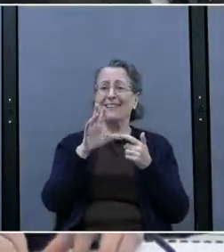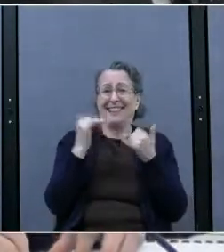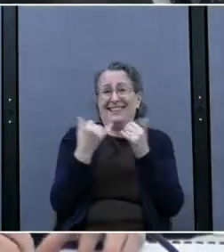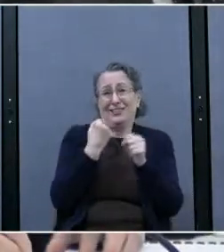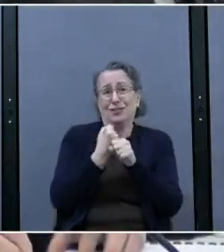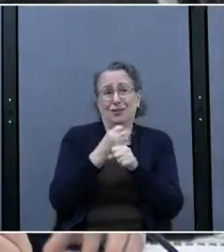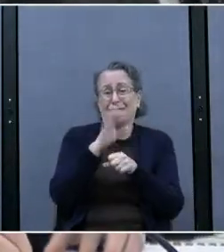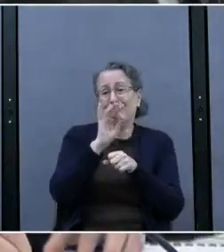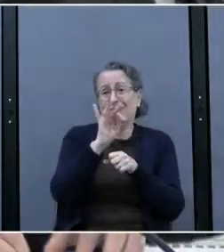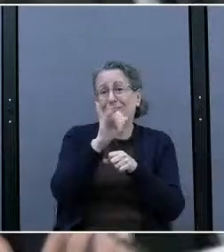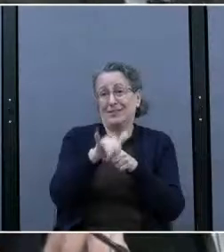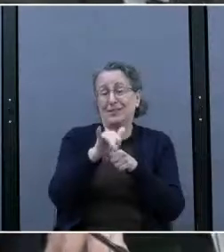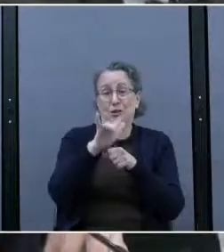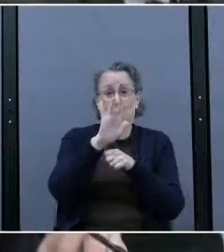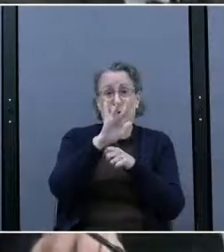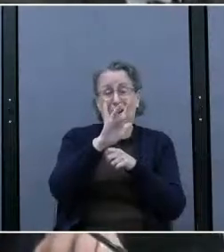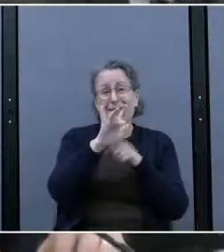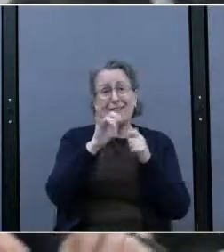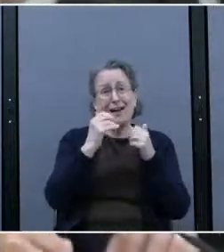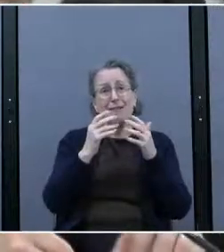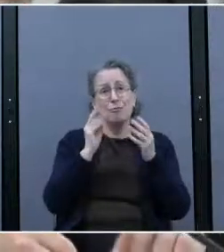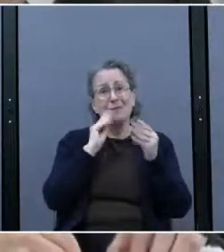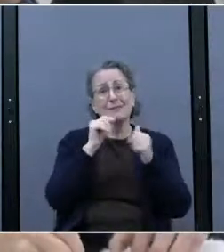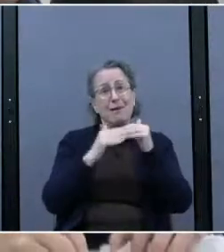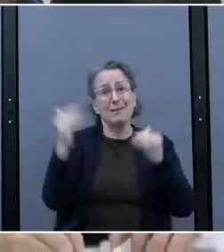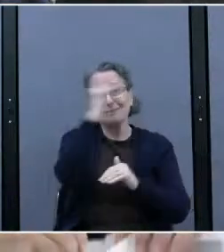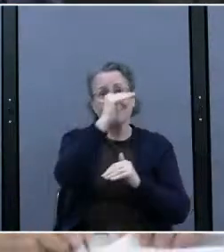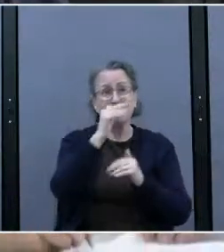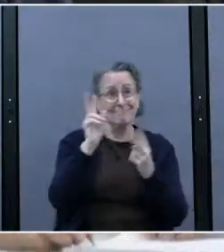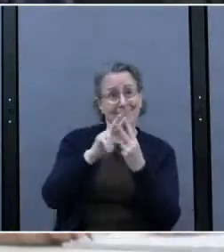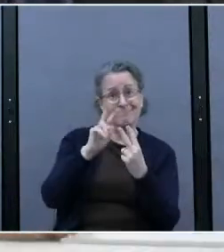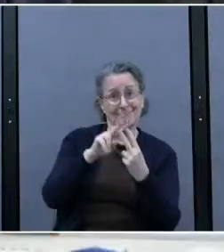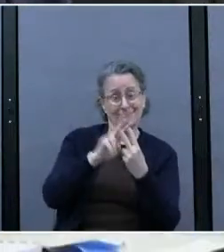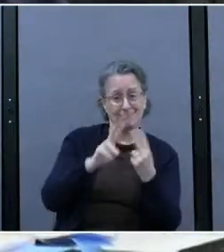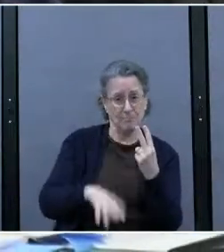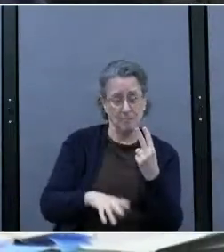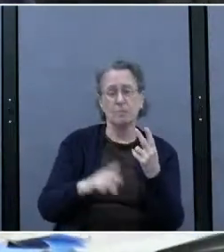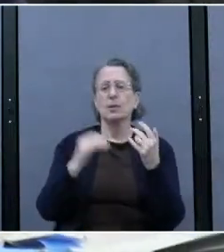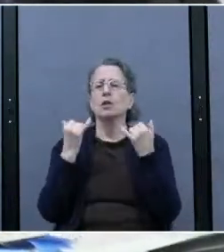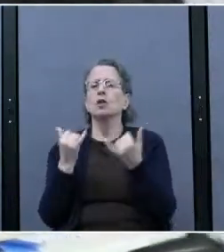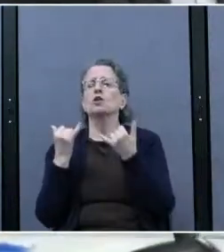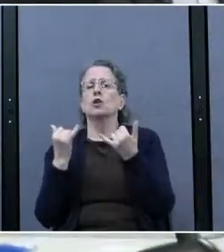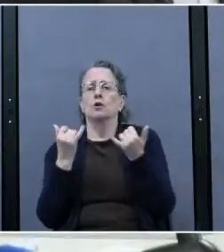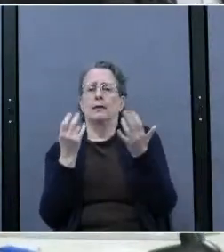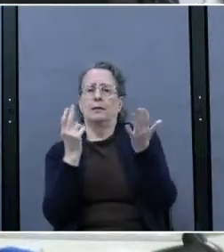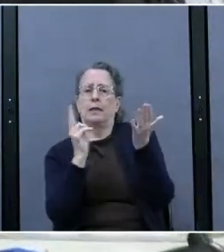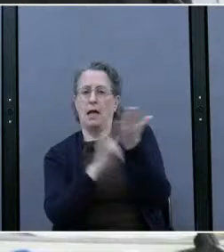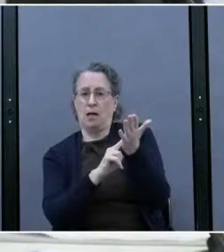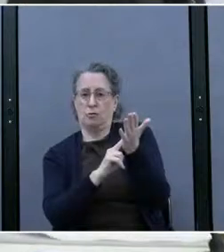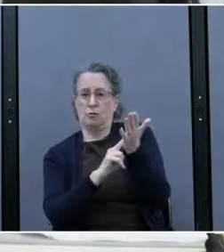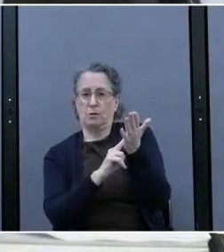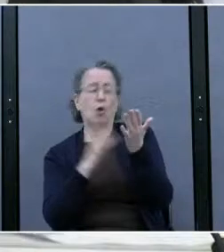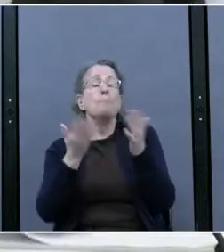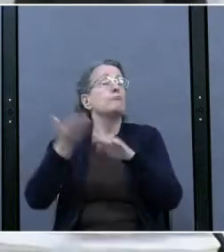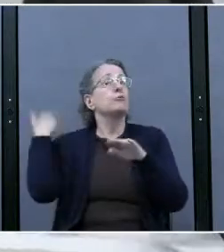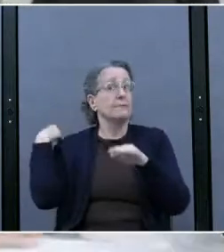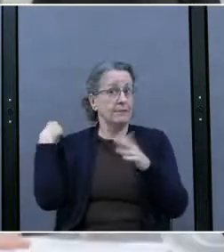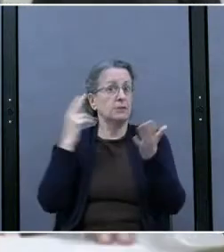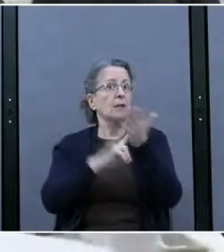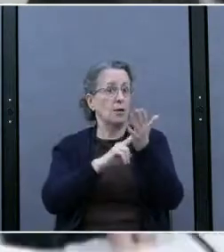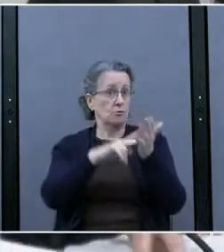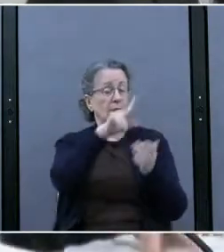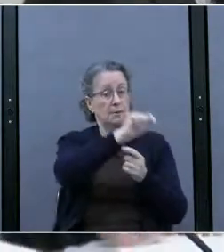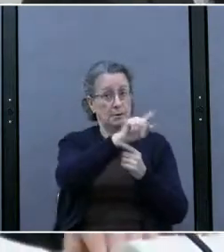Patrick, you can help me when I get this wrong, please. So, like, our current contract with our previous contract with Triple